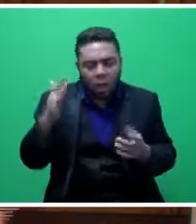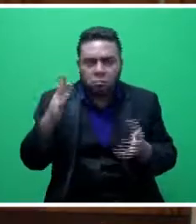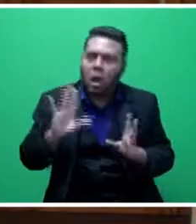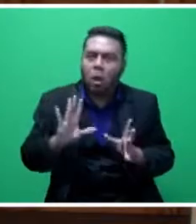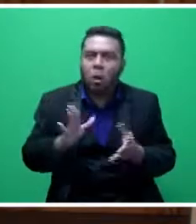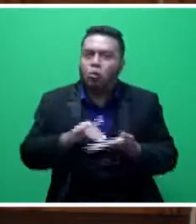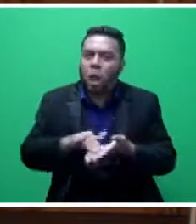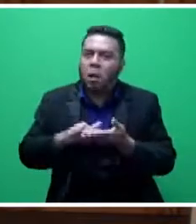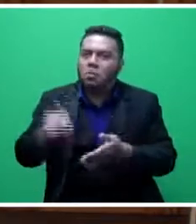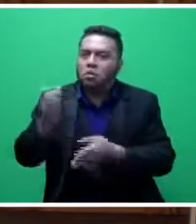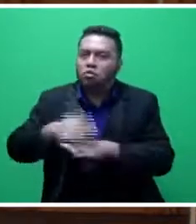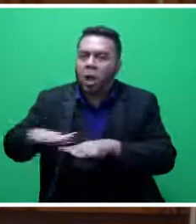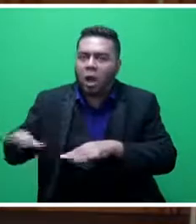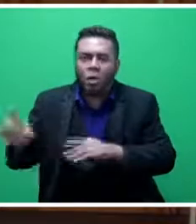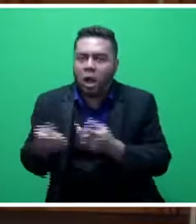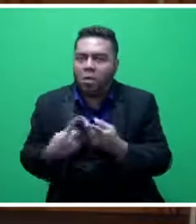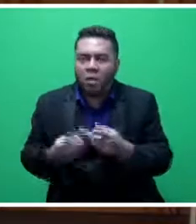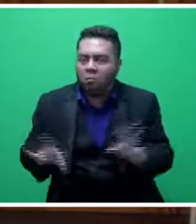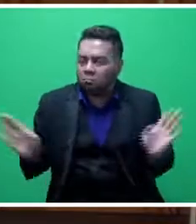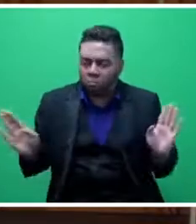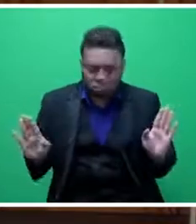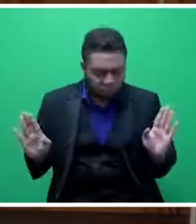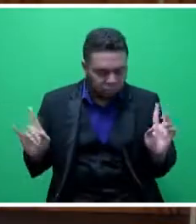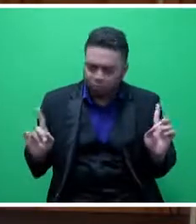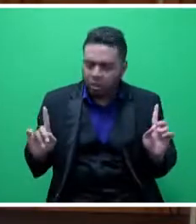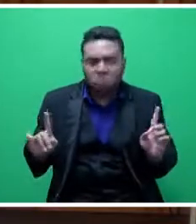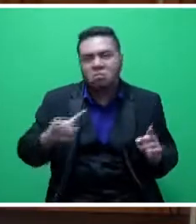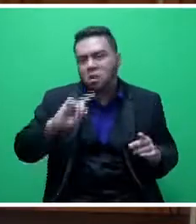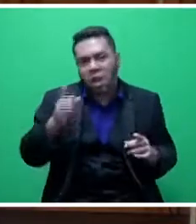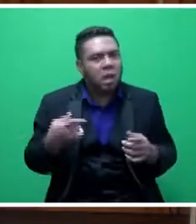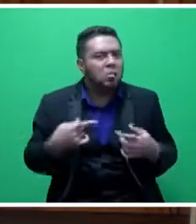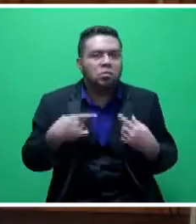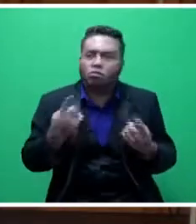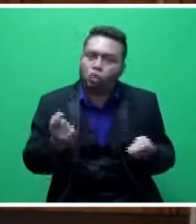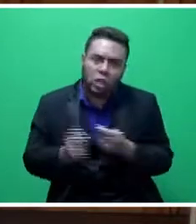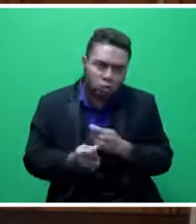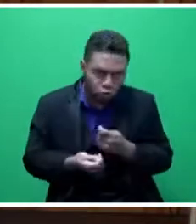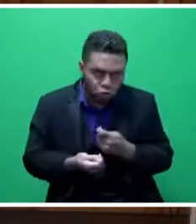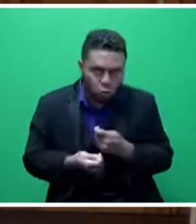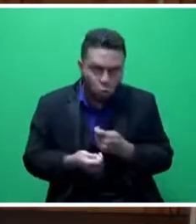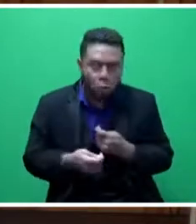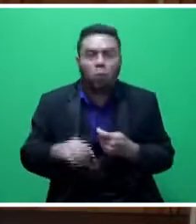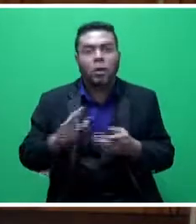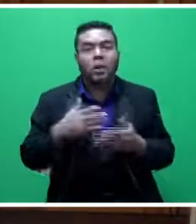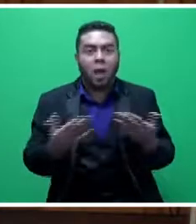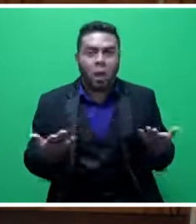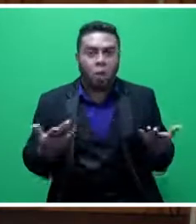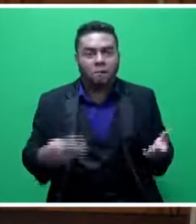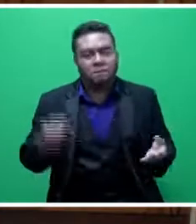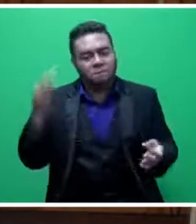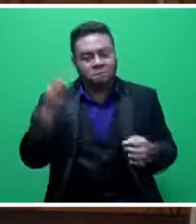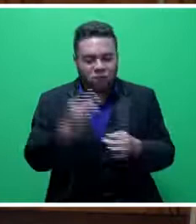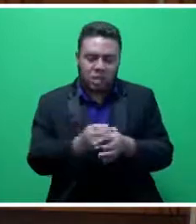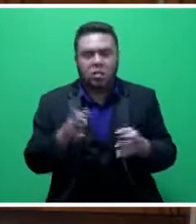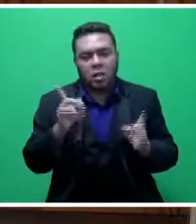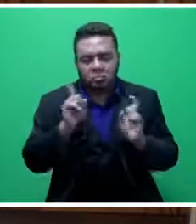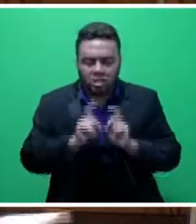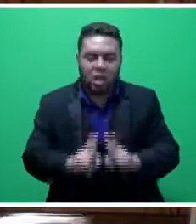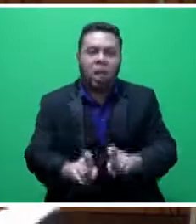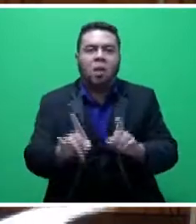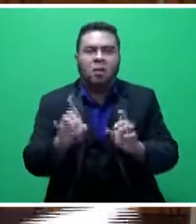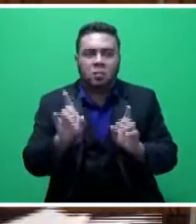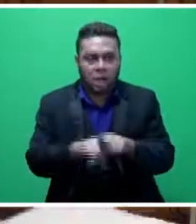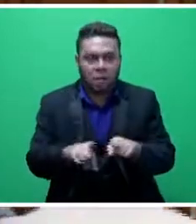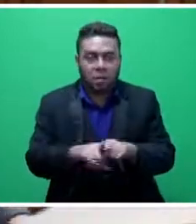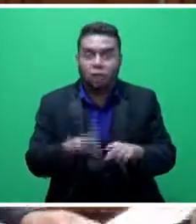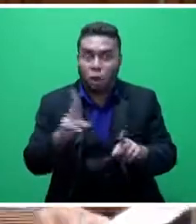help their child, or whatever the case may be, they are locked into it because you now receive only the fixed amount. So I'll